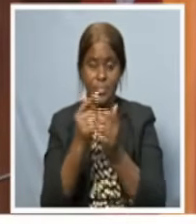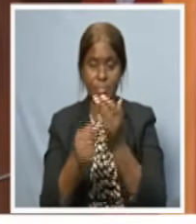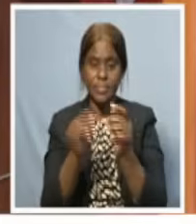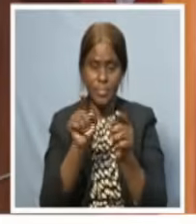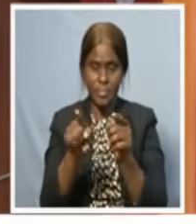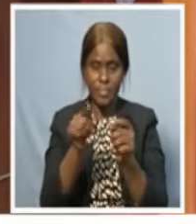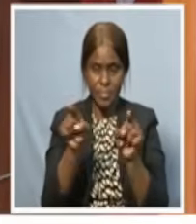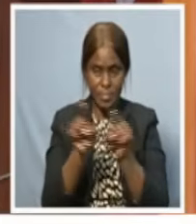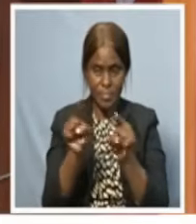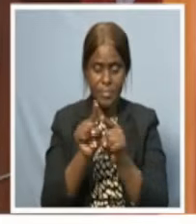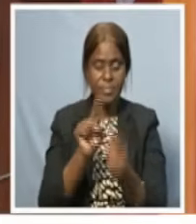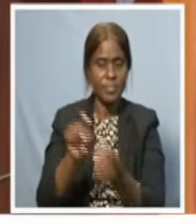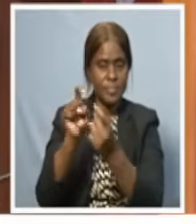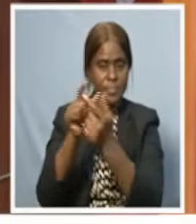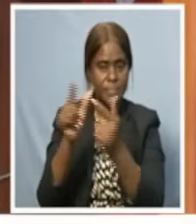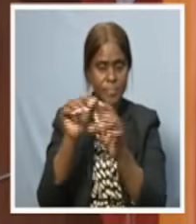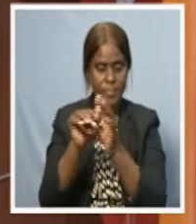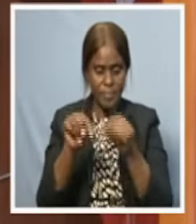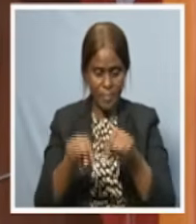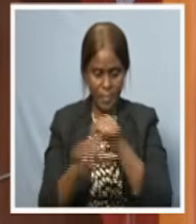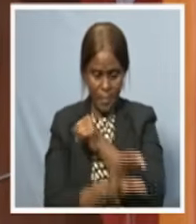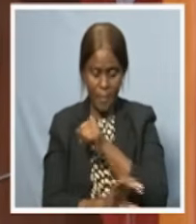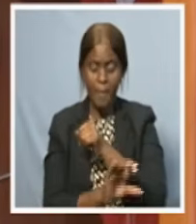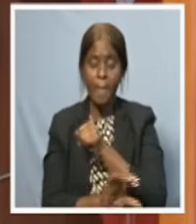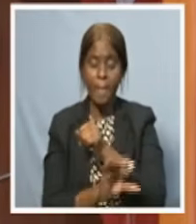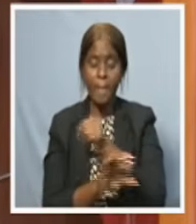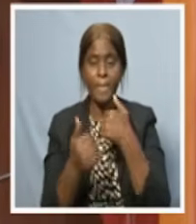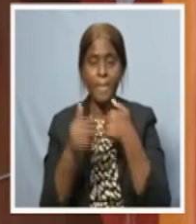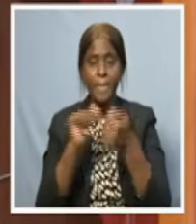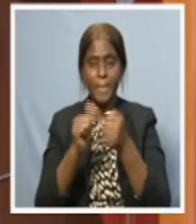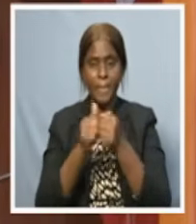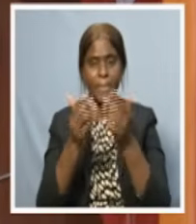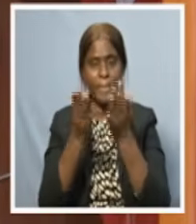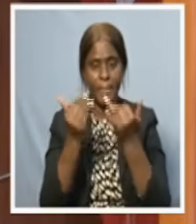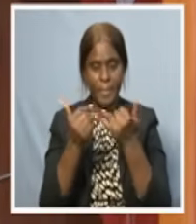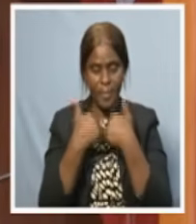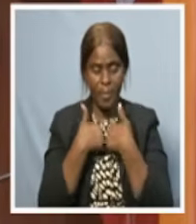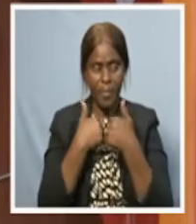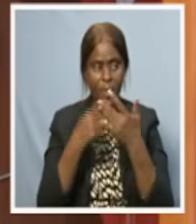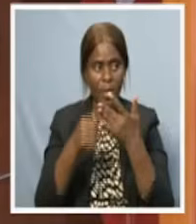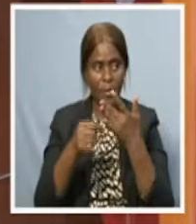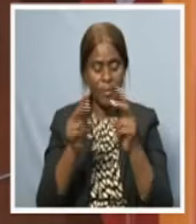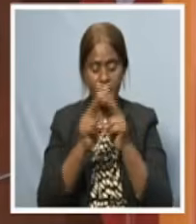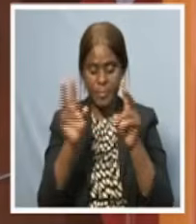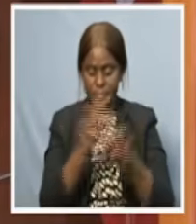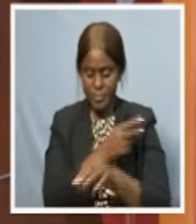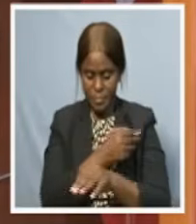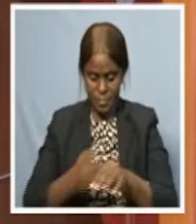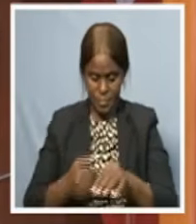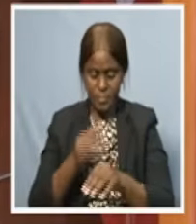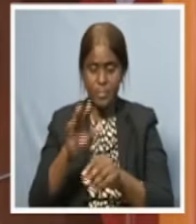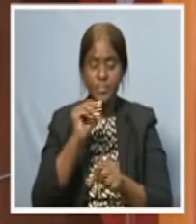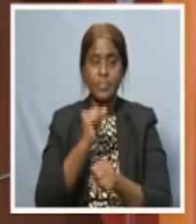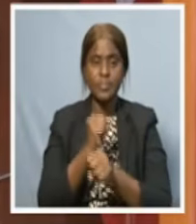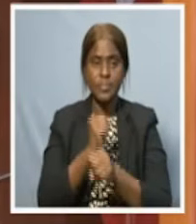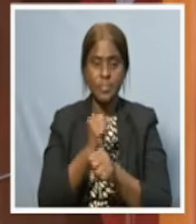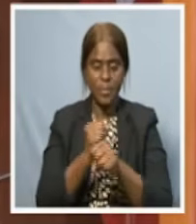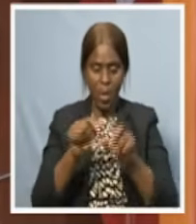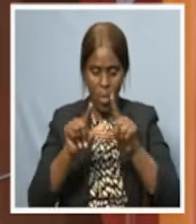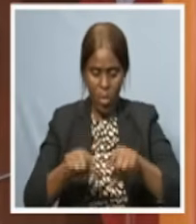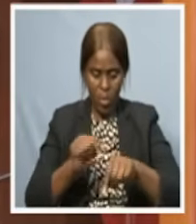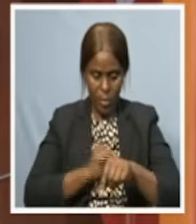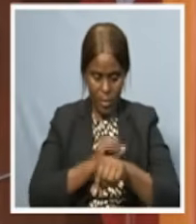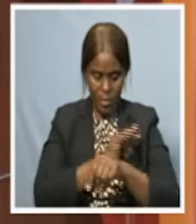to be a challenge in this country, where we have critical low